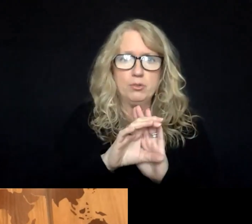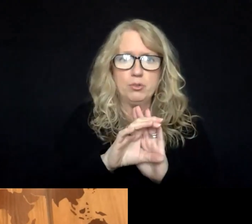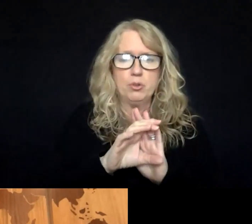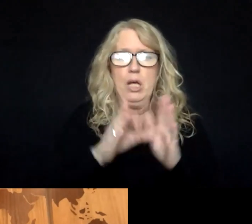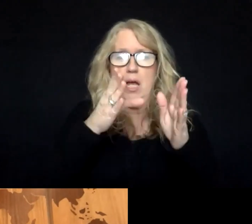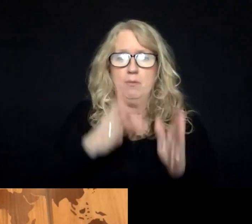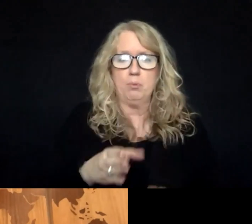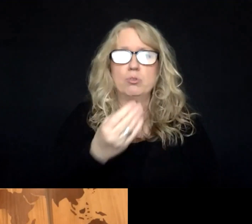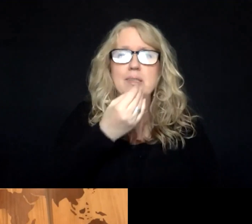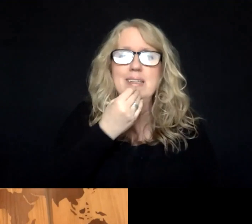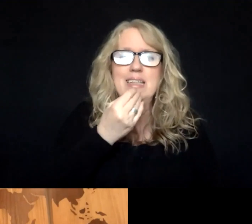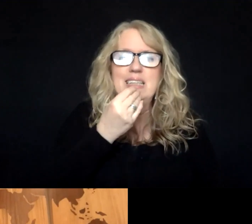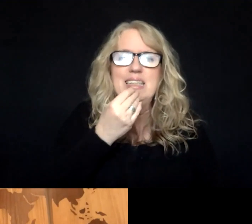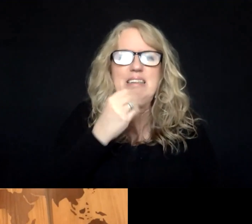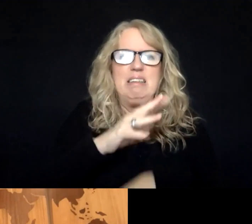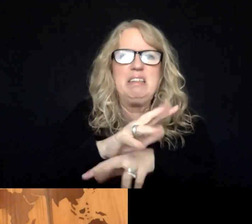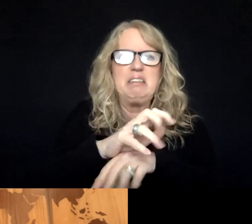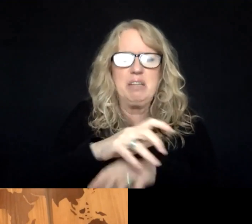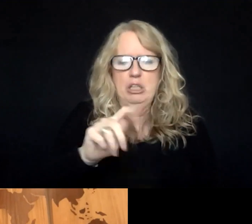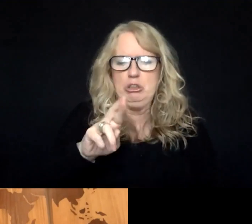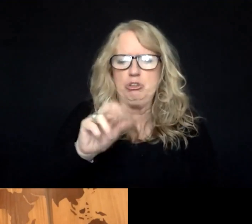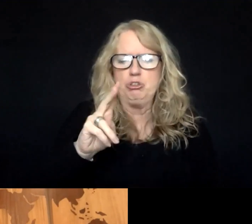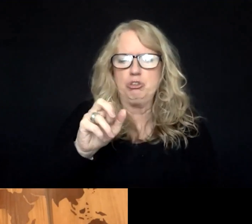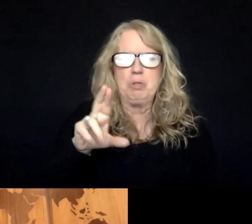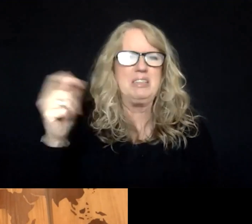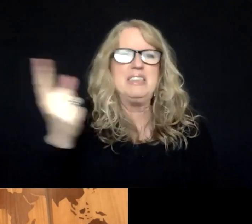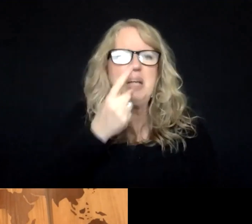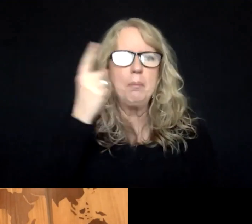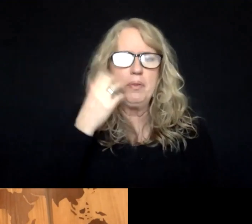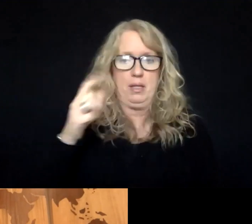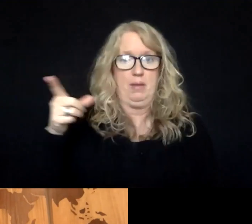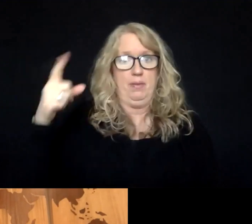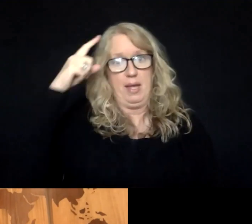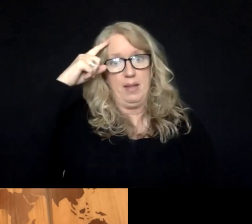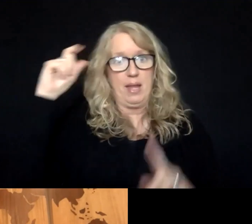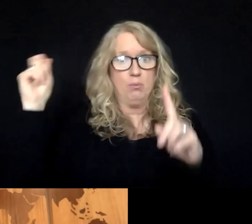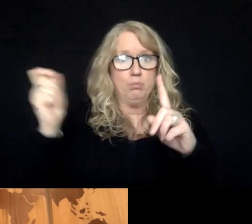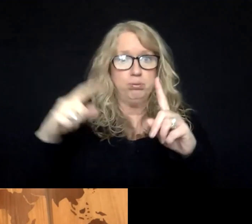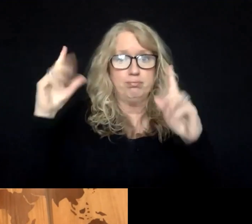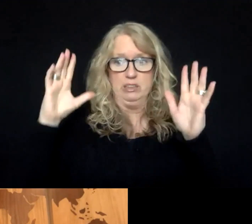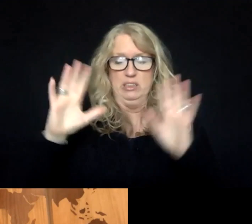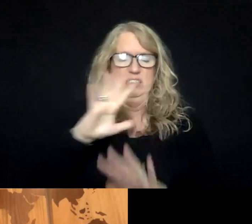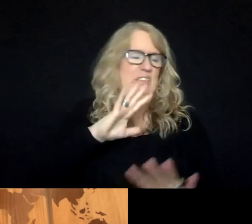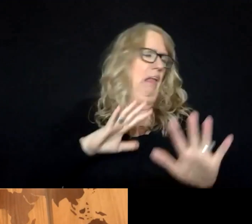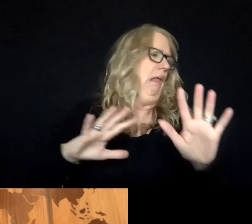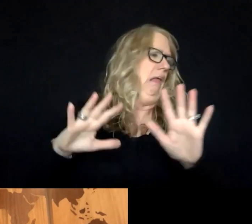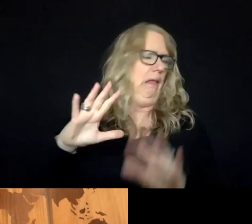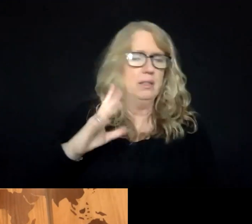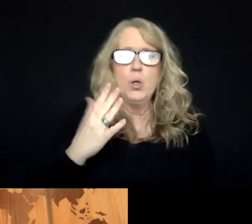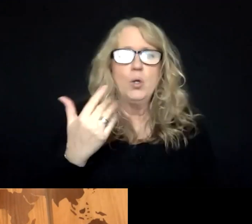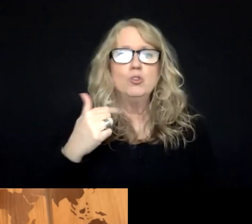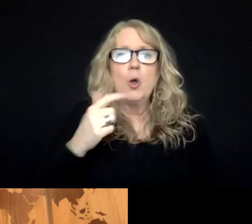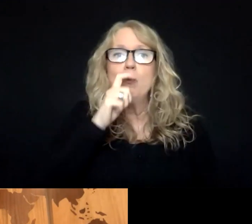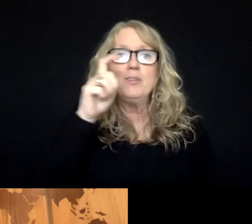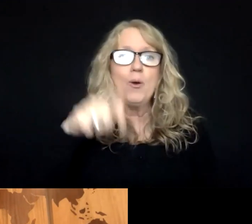somebody eating a tarantula or God knows what. And the insular cortex will also activate. Oh, we don't actually have to have